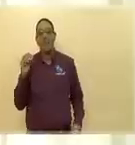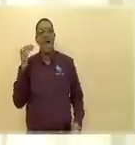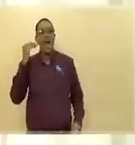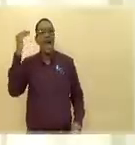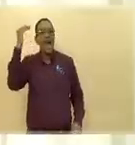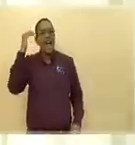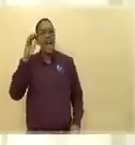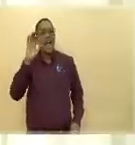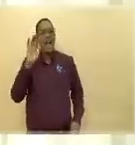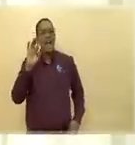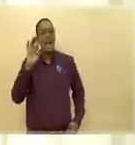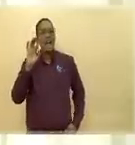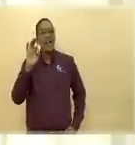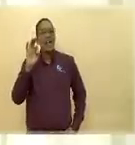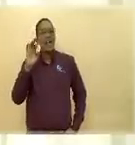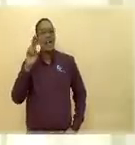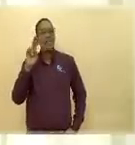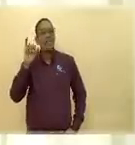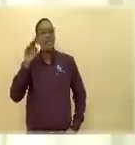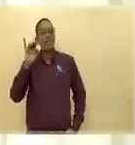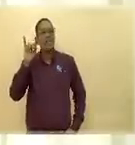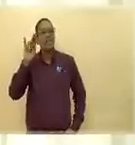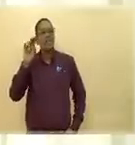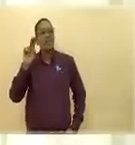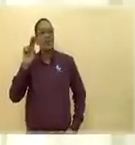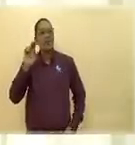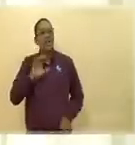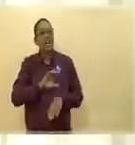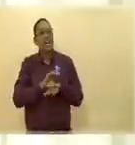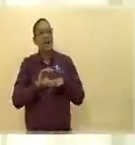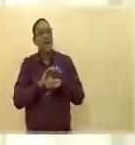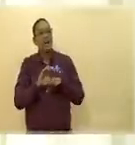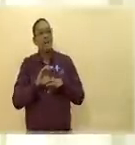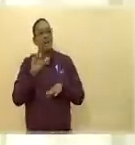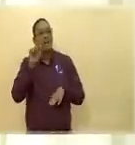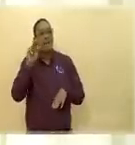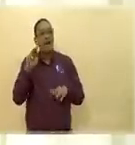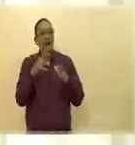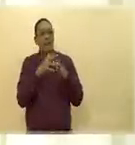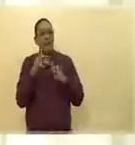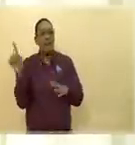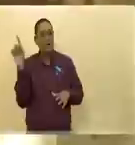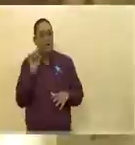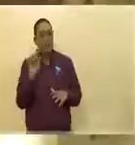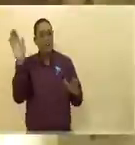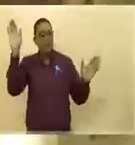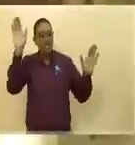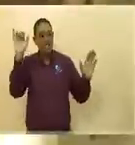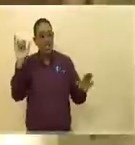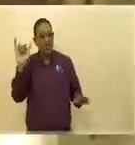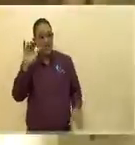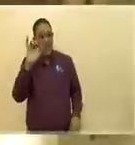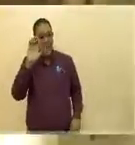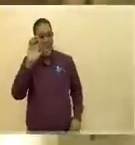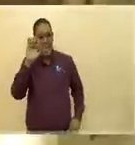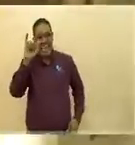of Fujitsu Caribbean and Latin America, Mr. Mervyn Ayer, is here to bring greetings as well. Mr.